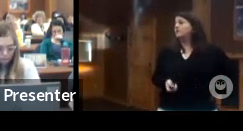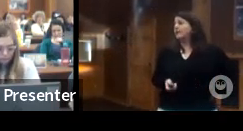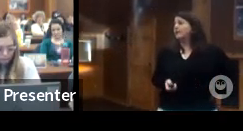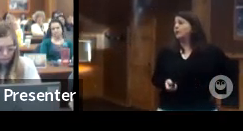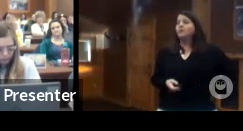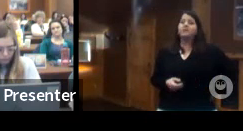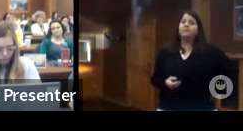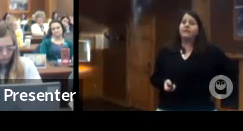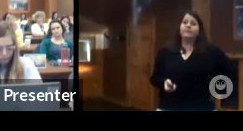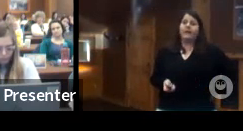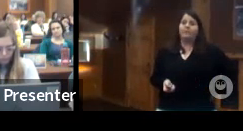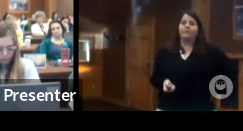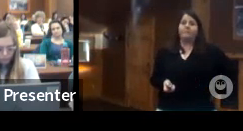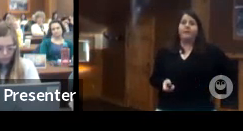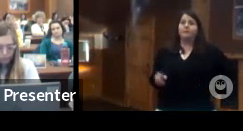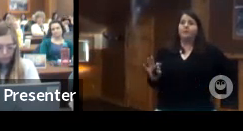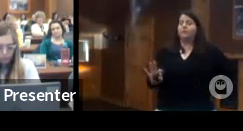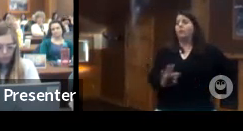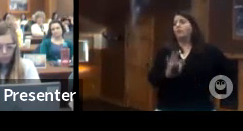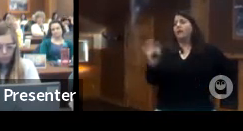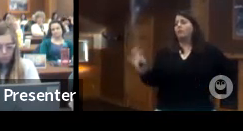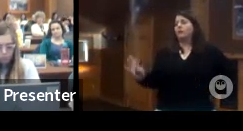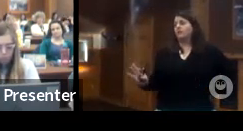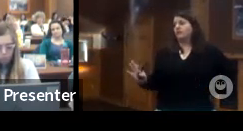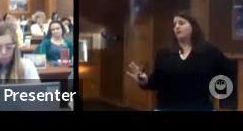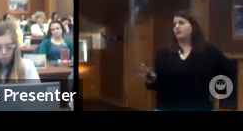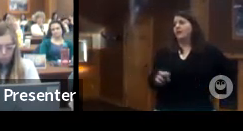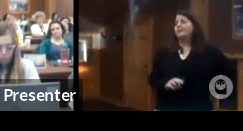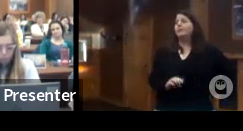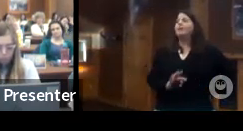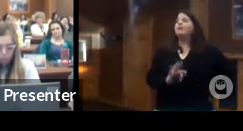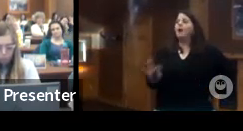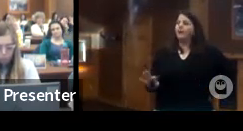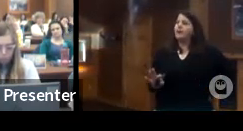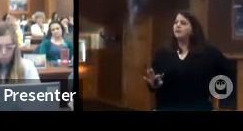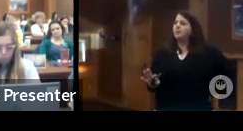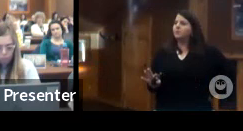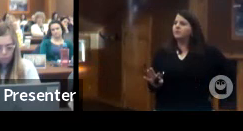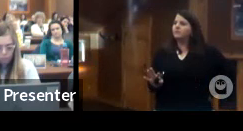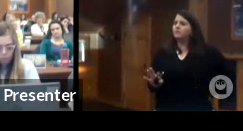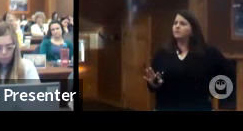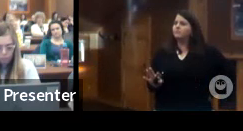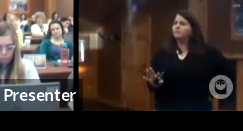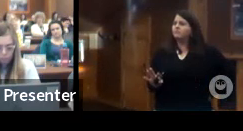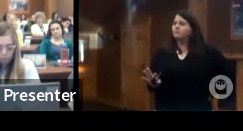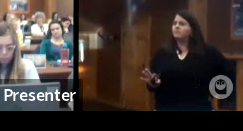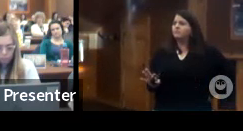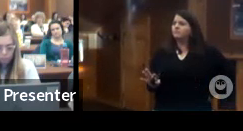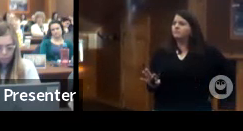was all a misunderstanding, or it just flat didn't happen. Now the whole account has changed. Has anyone not had that experience?